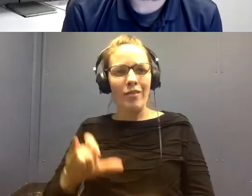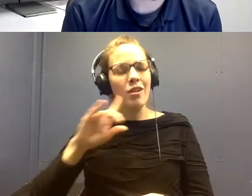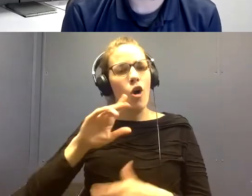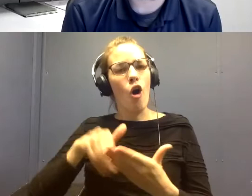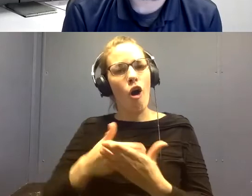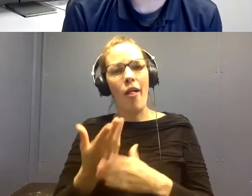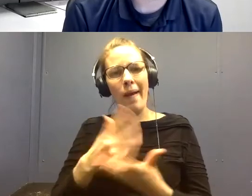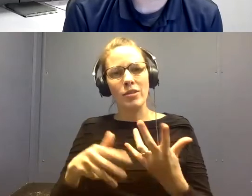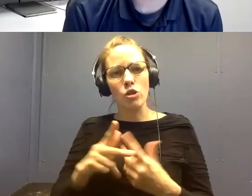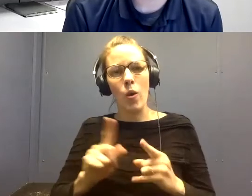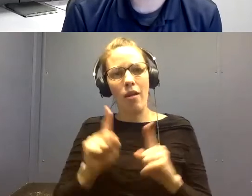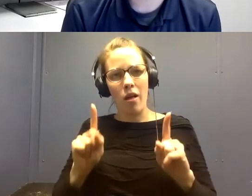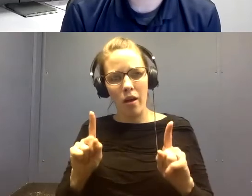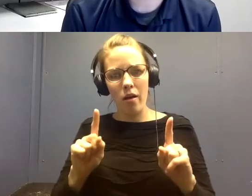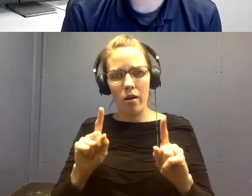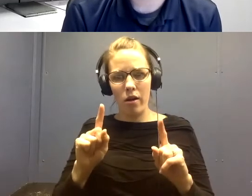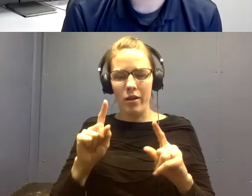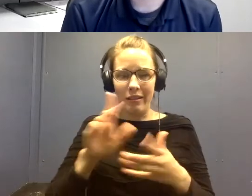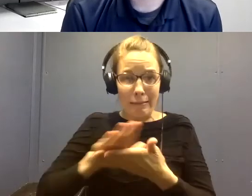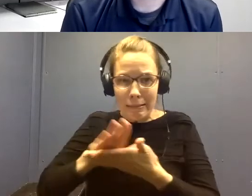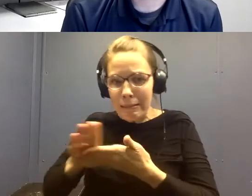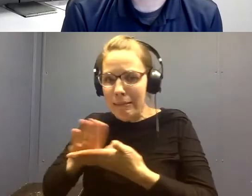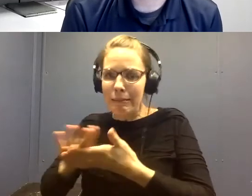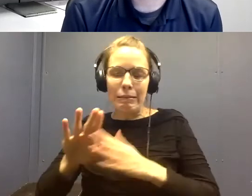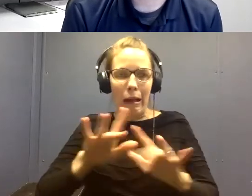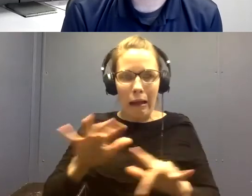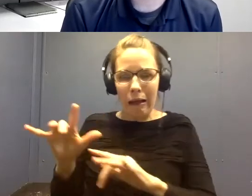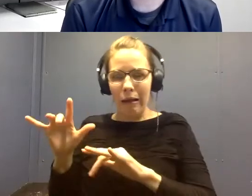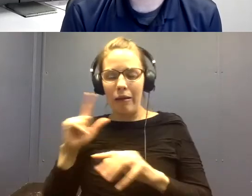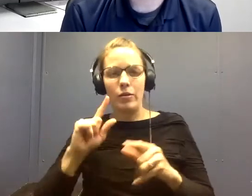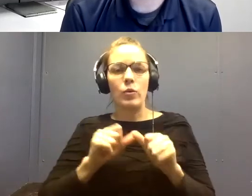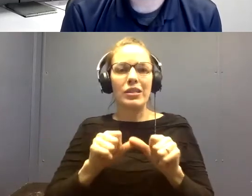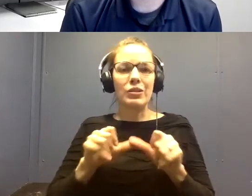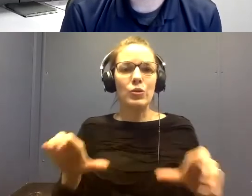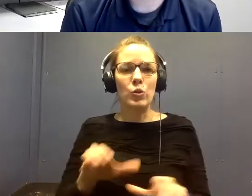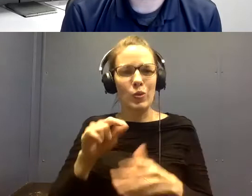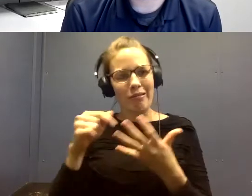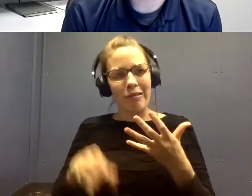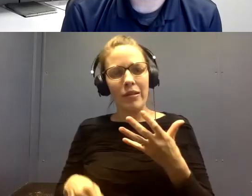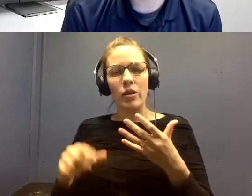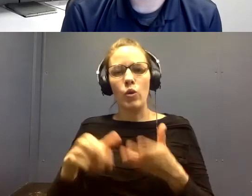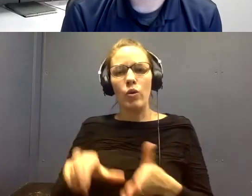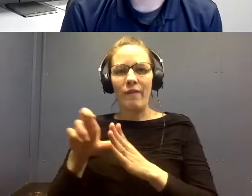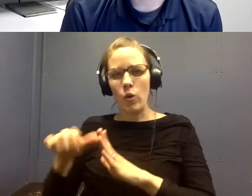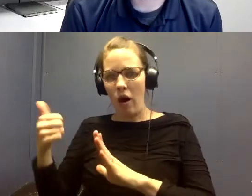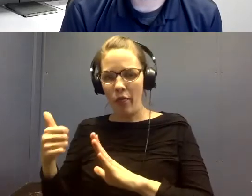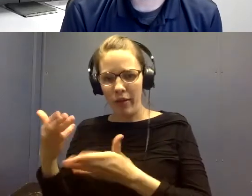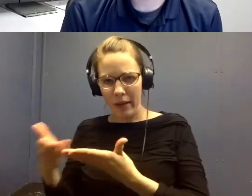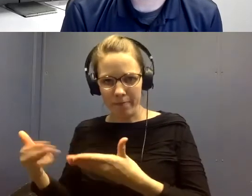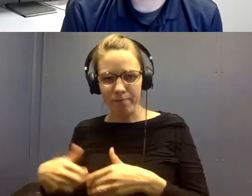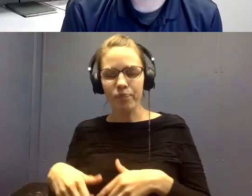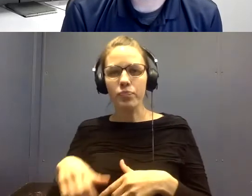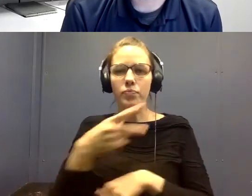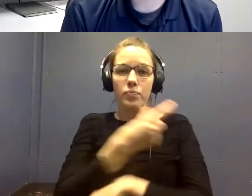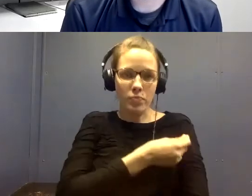social distancing, disinfecting as we continue to do some of those items and review other items. The